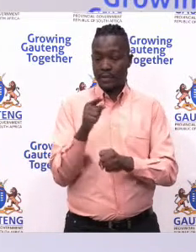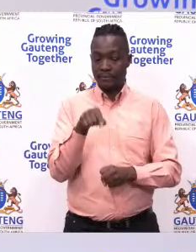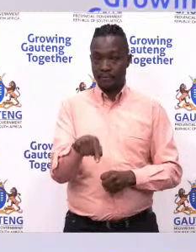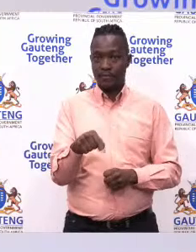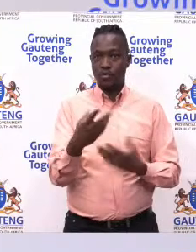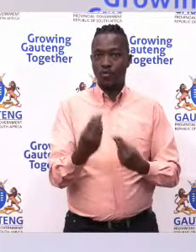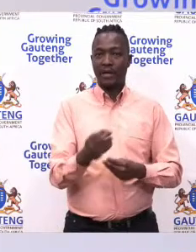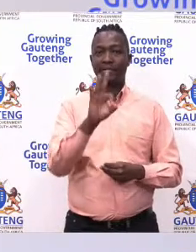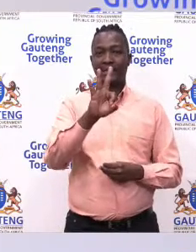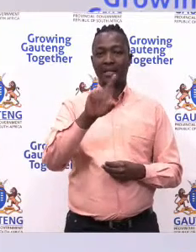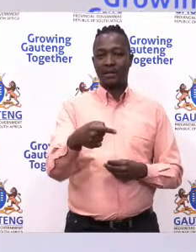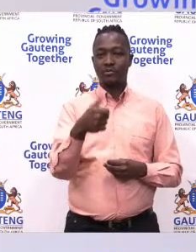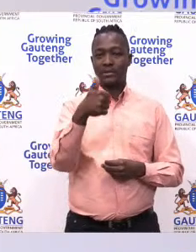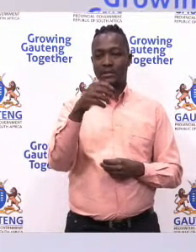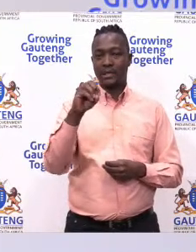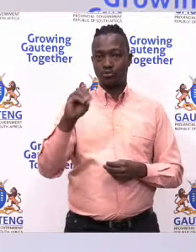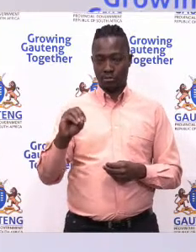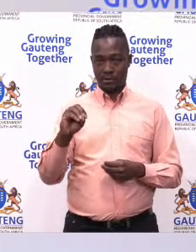over 3,600